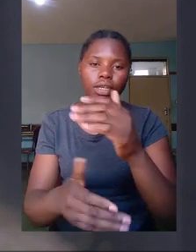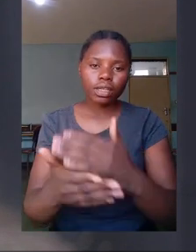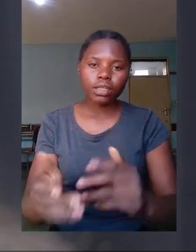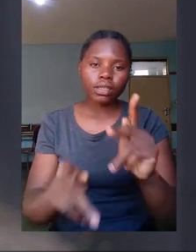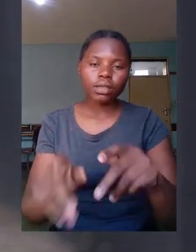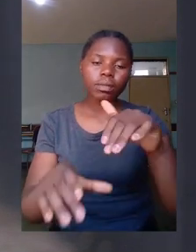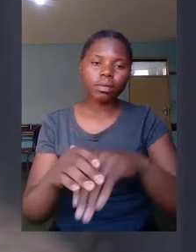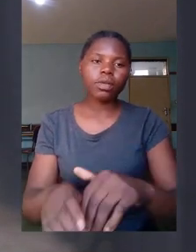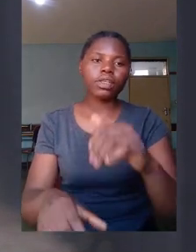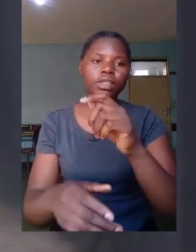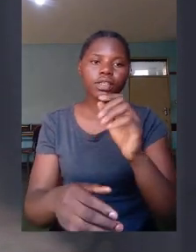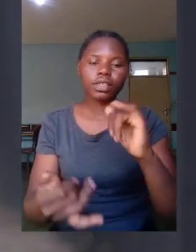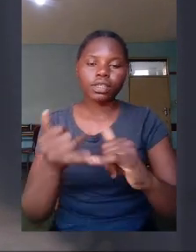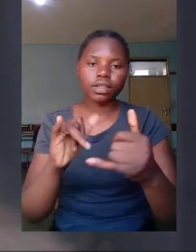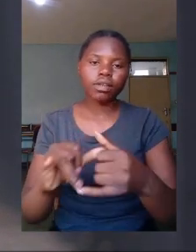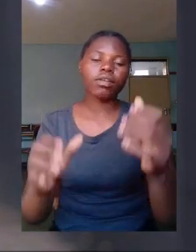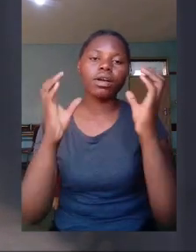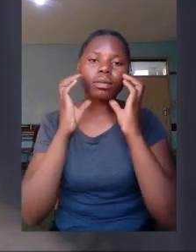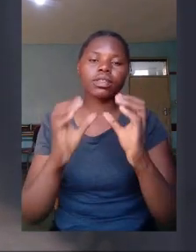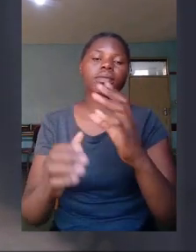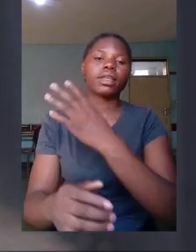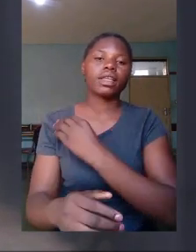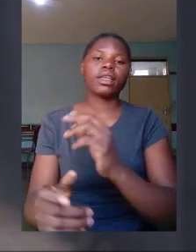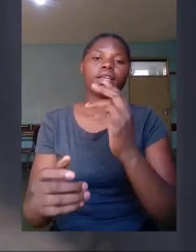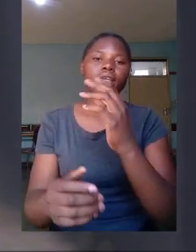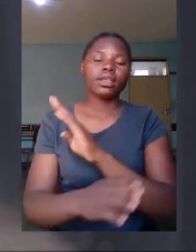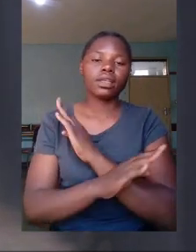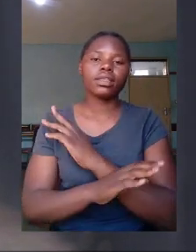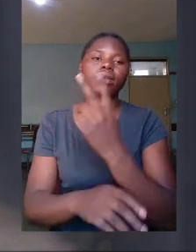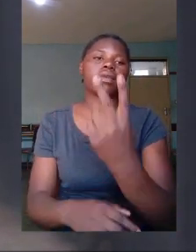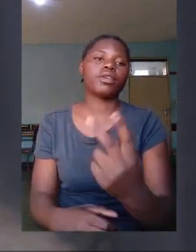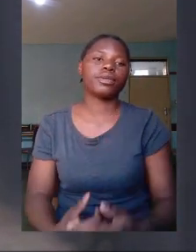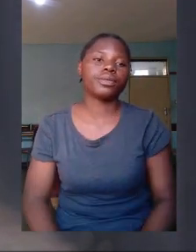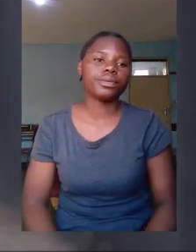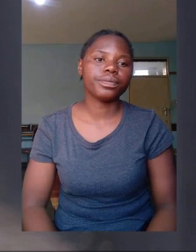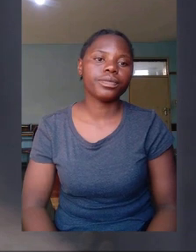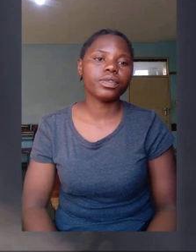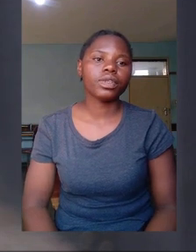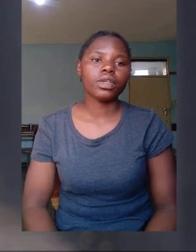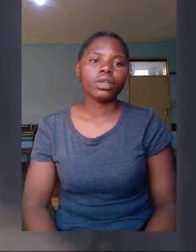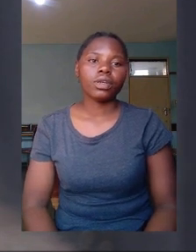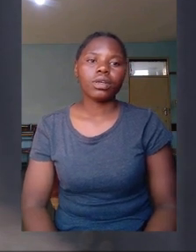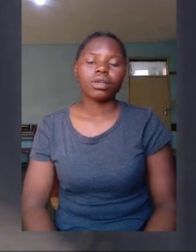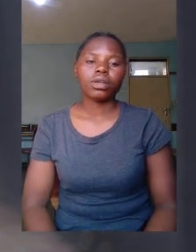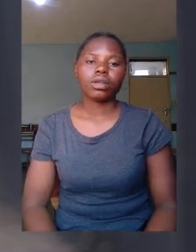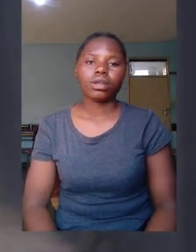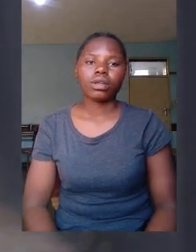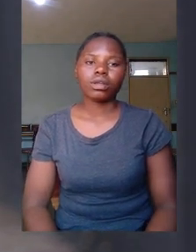Mozambique. I think one unique aspect of User is how it brings those groups